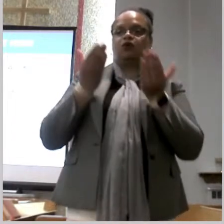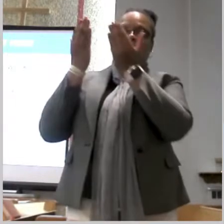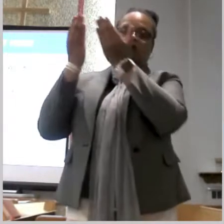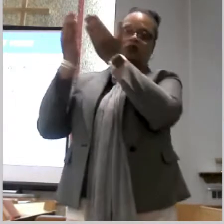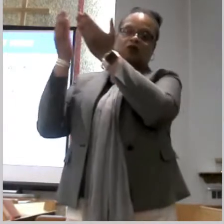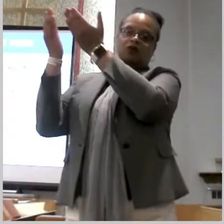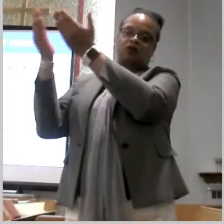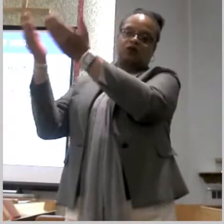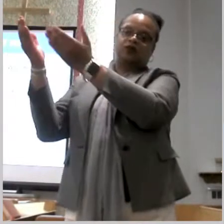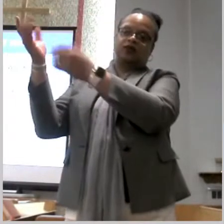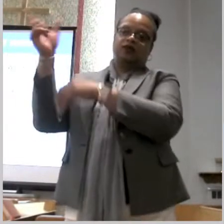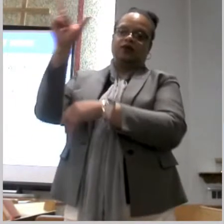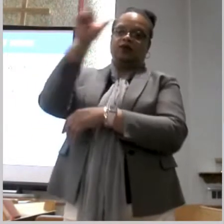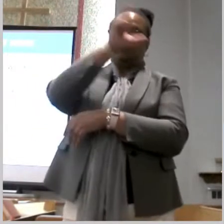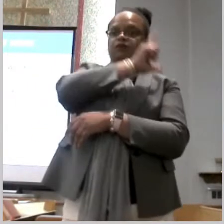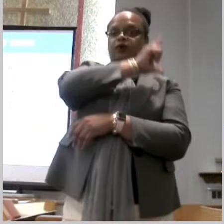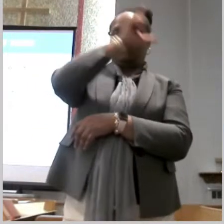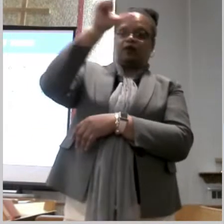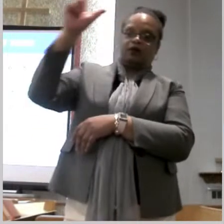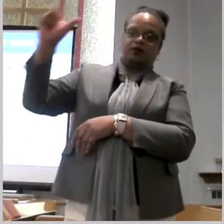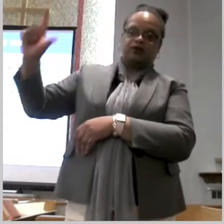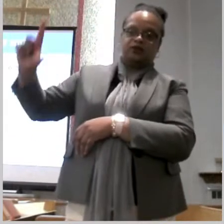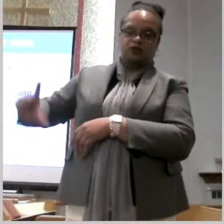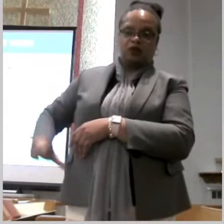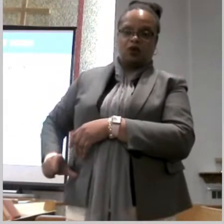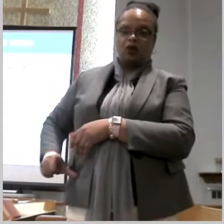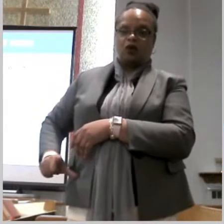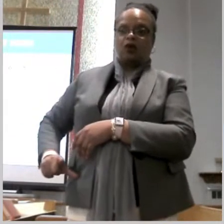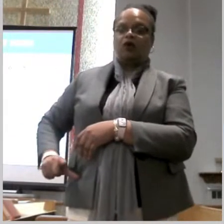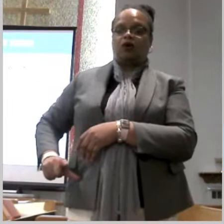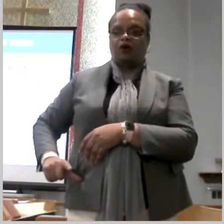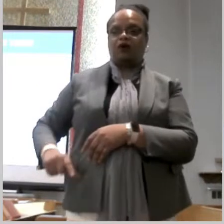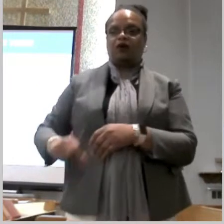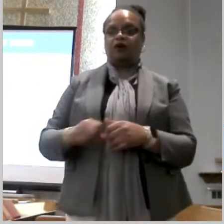This song we raise,